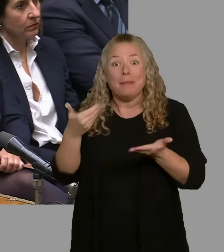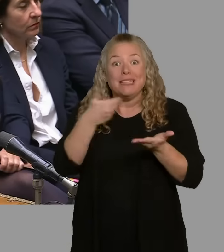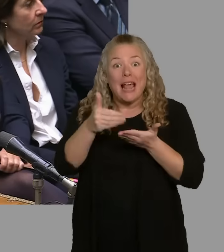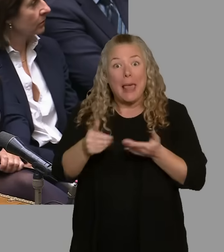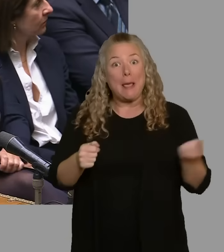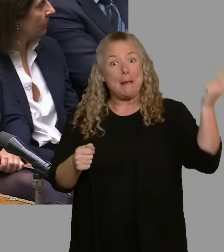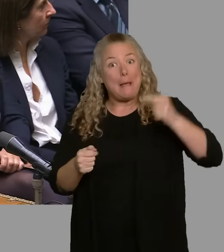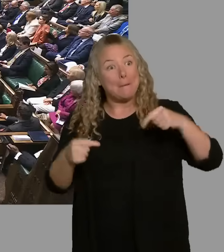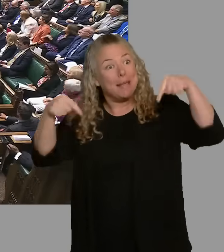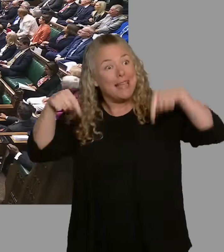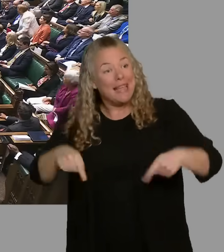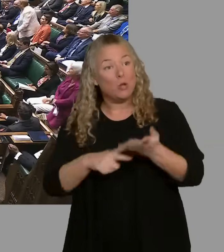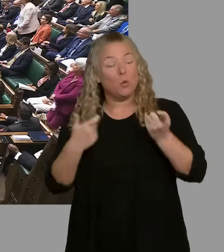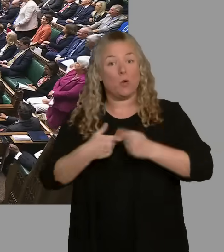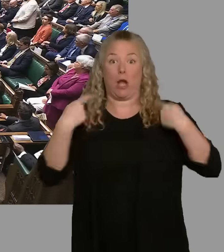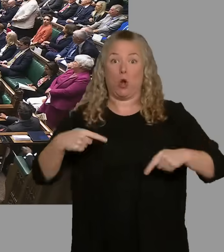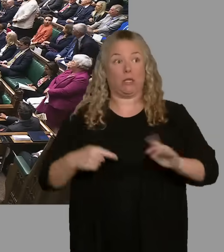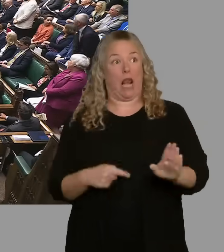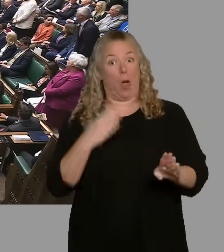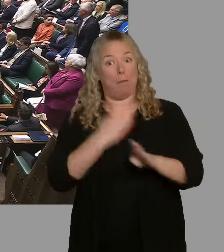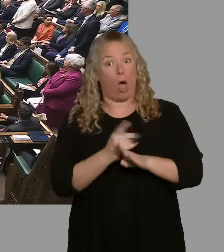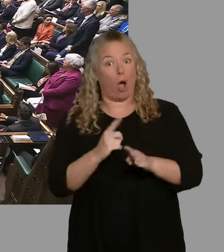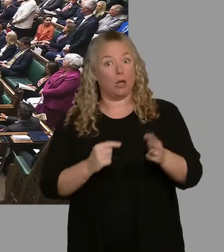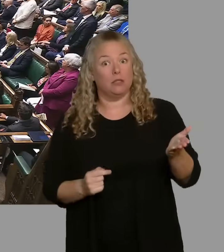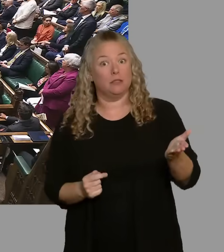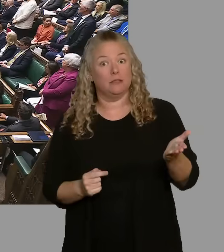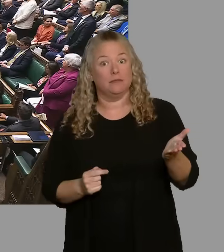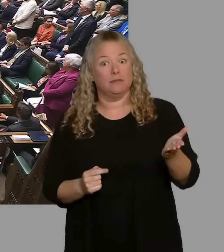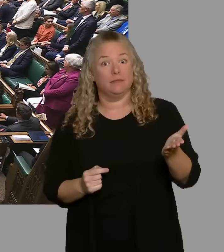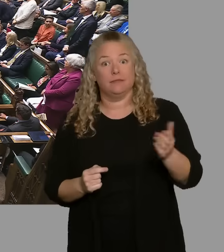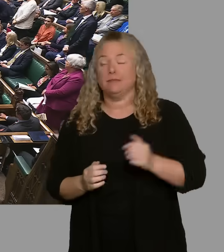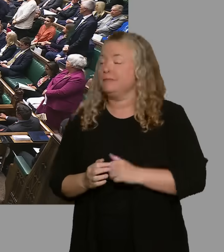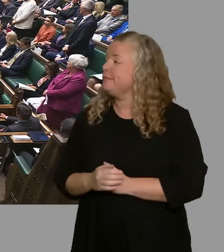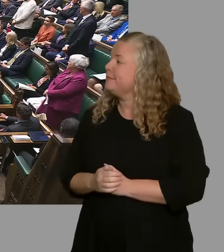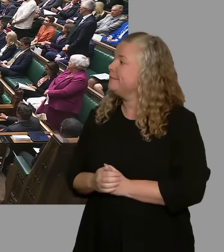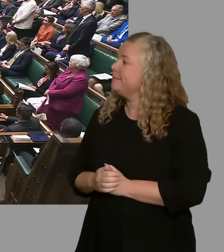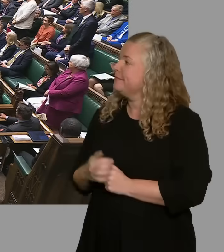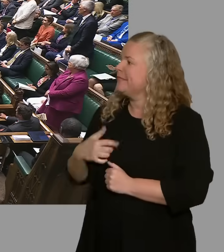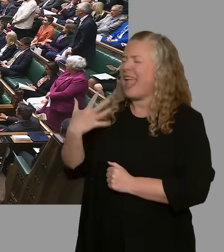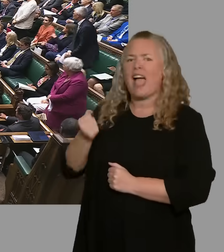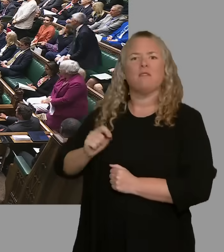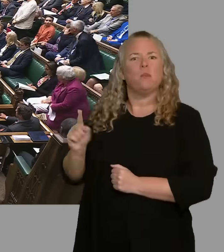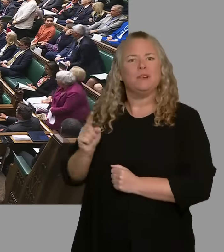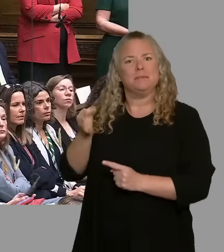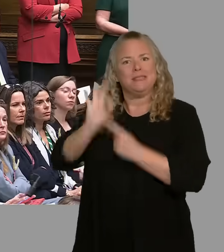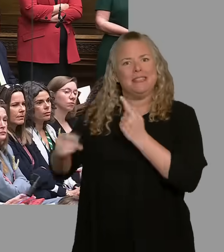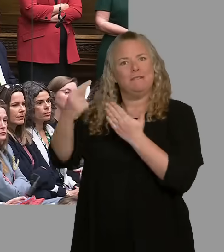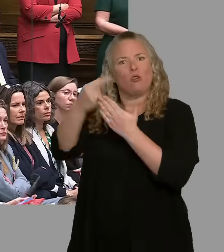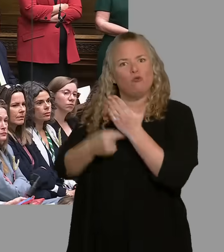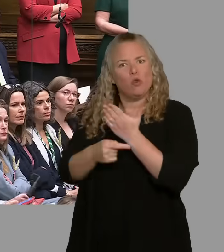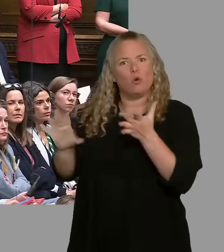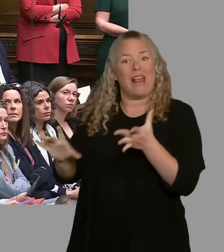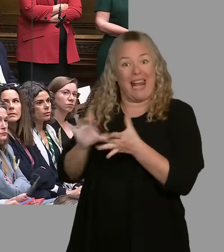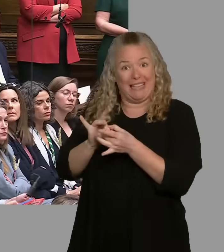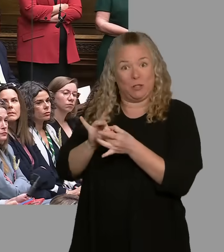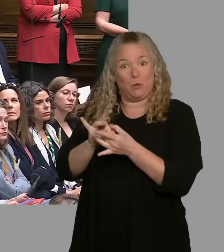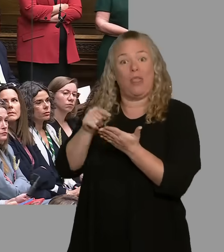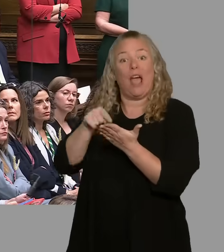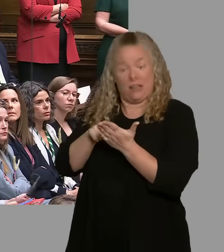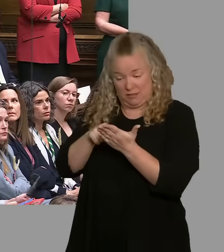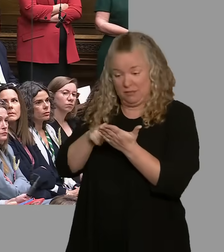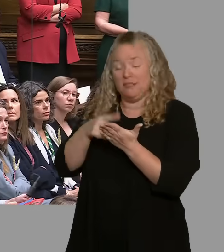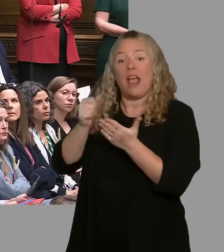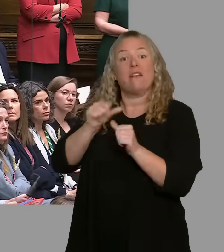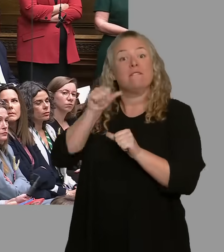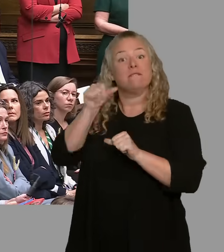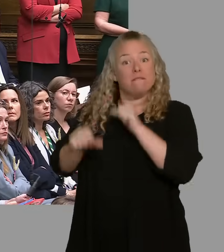sales. Ruth Jones. Thank you, Mr. Speaker, and can I thank the Prime Minister for his sympathy and words of condolence regarding the